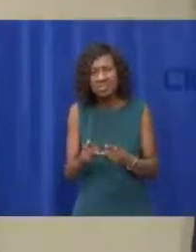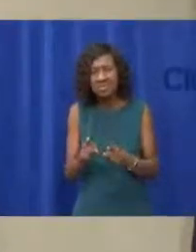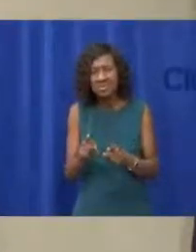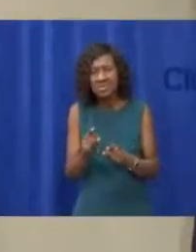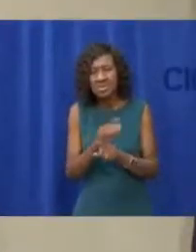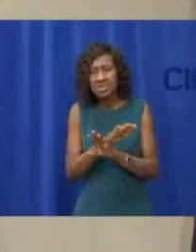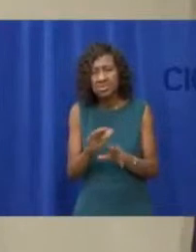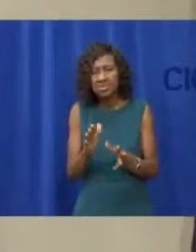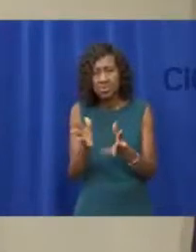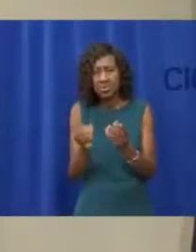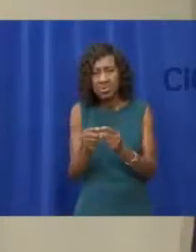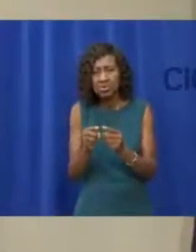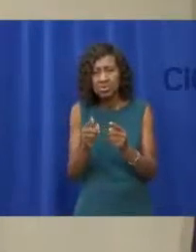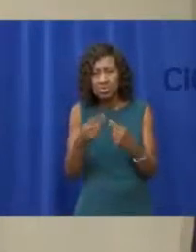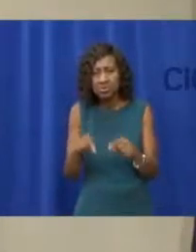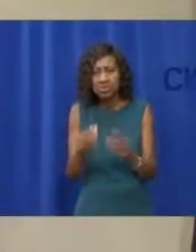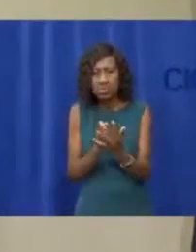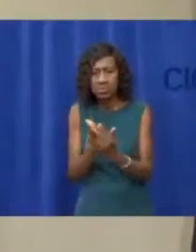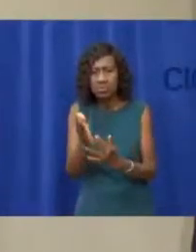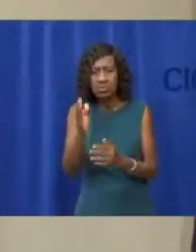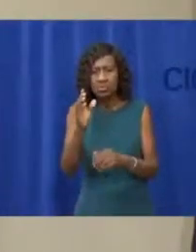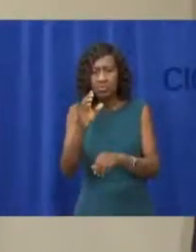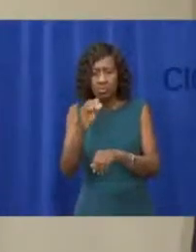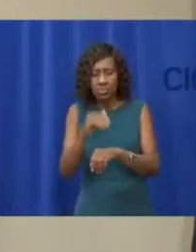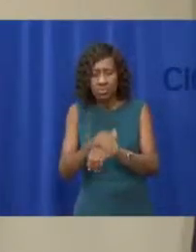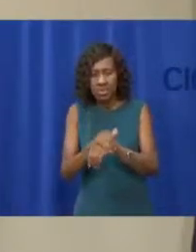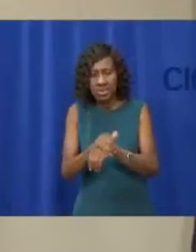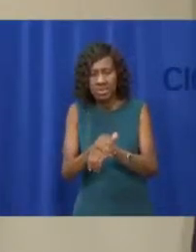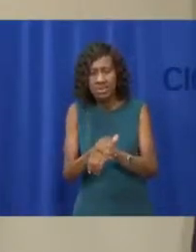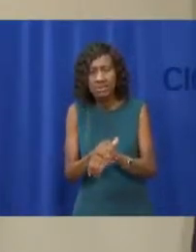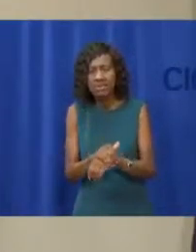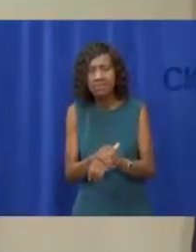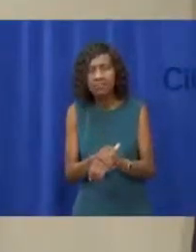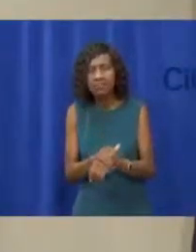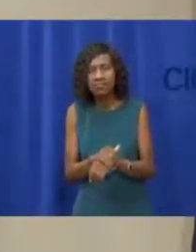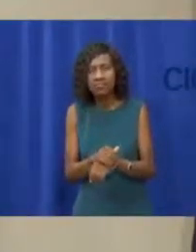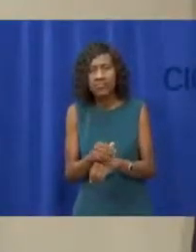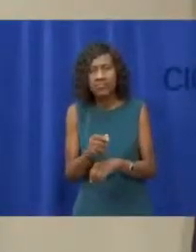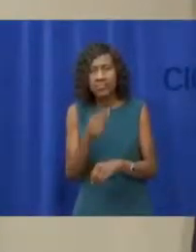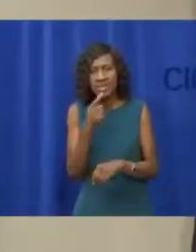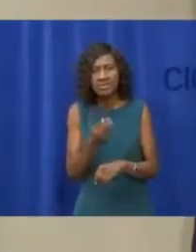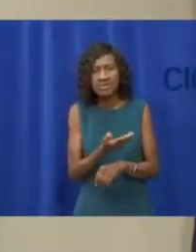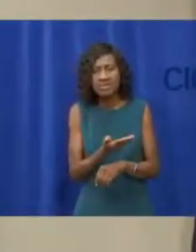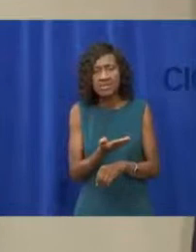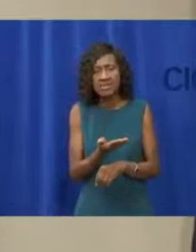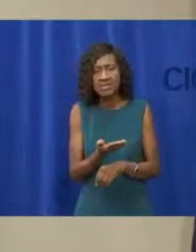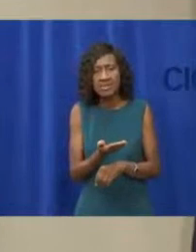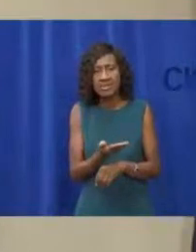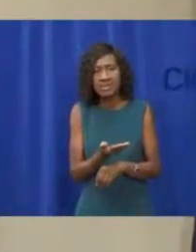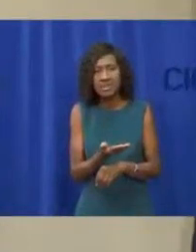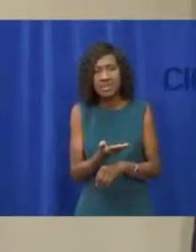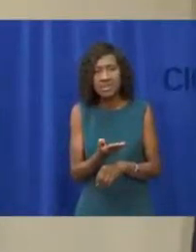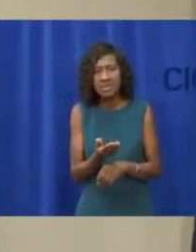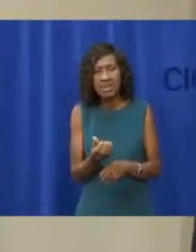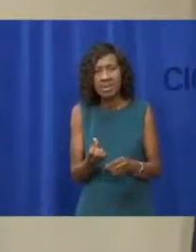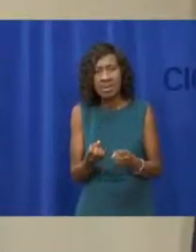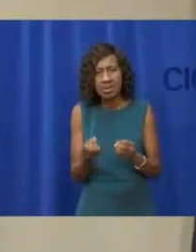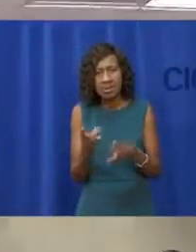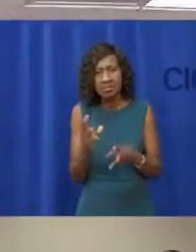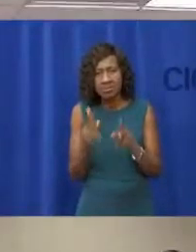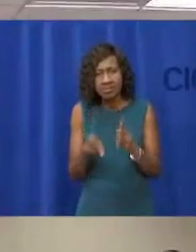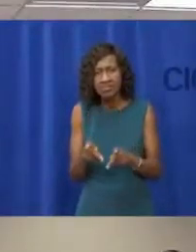that information from people. But just to be clear, that there is a lot of demand for people to go on that flight.